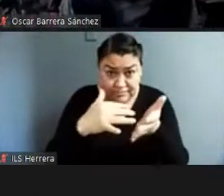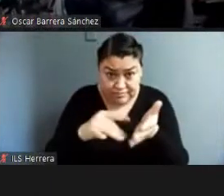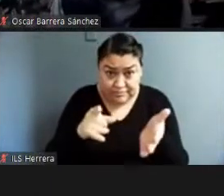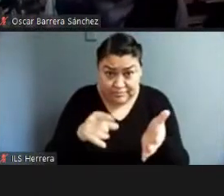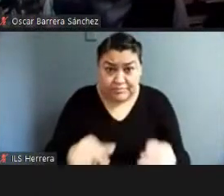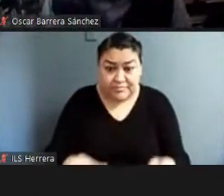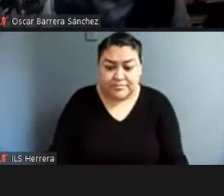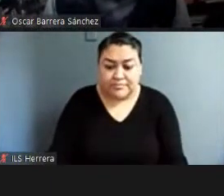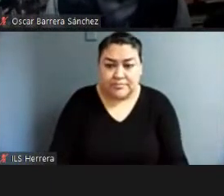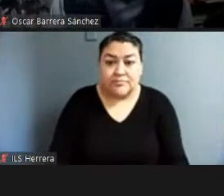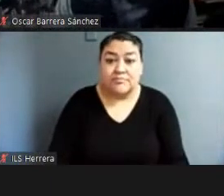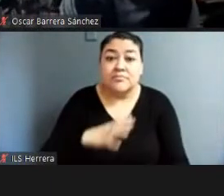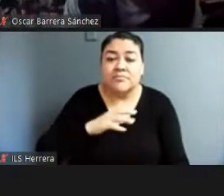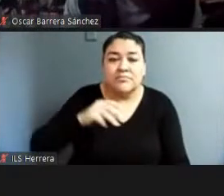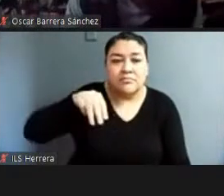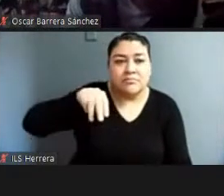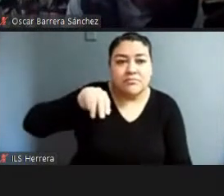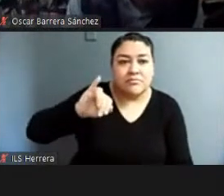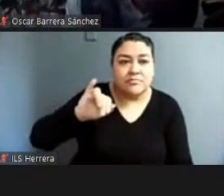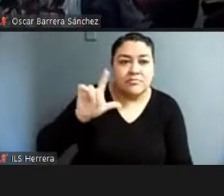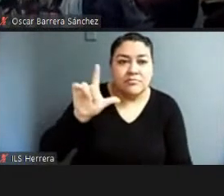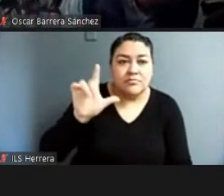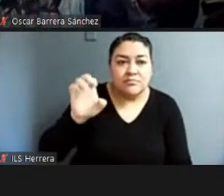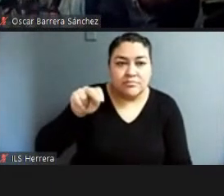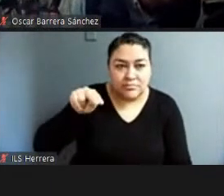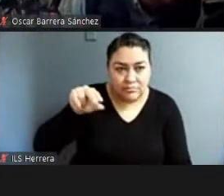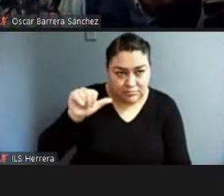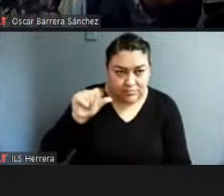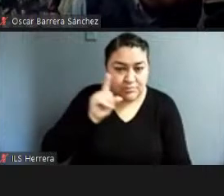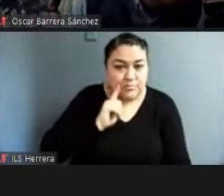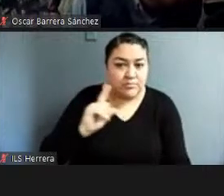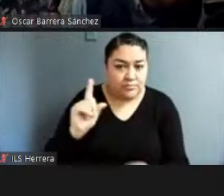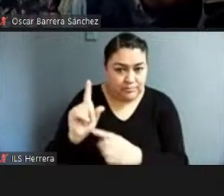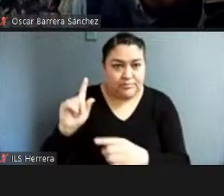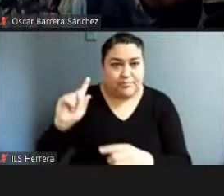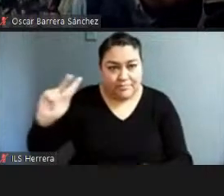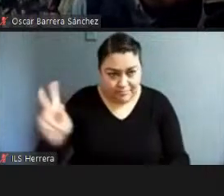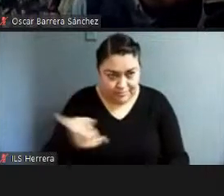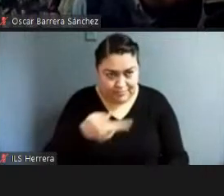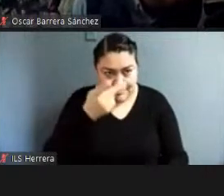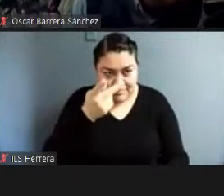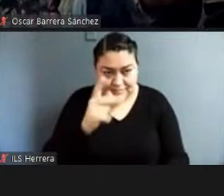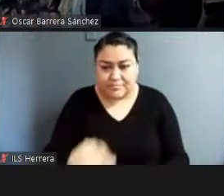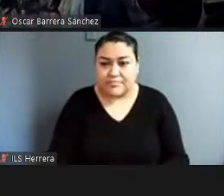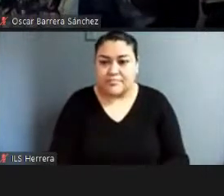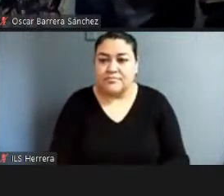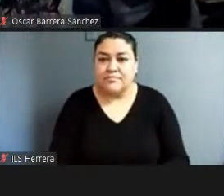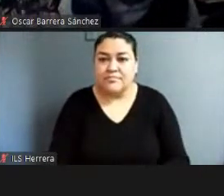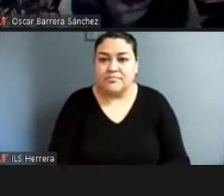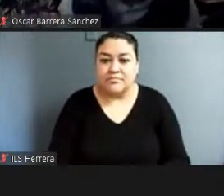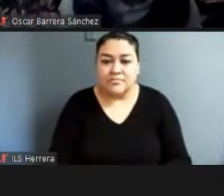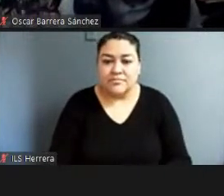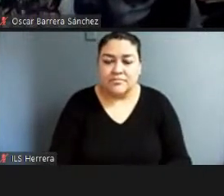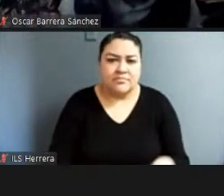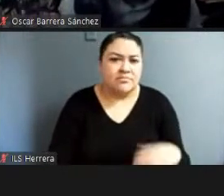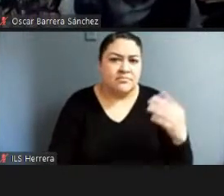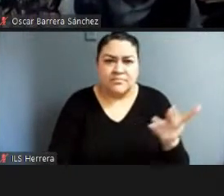what Milena was saying here is that how do you sort of encourage and